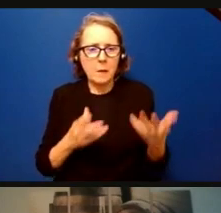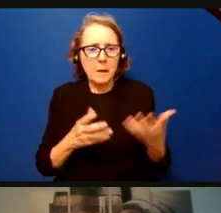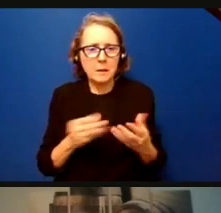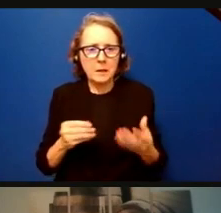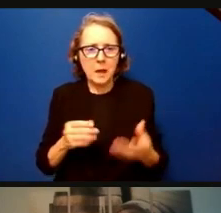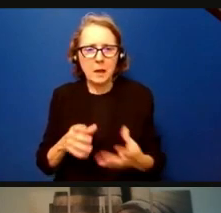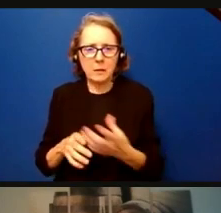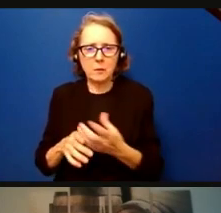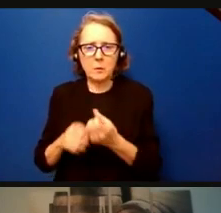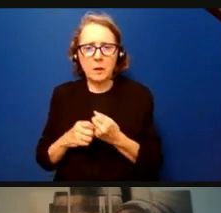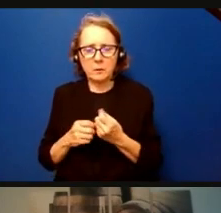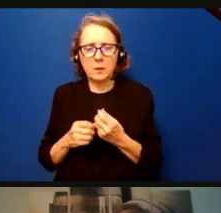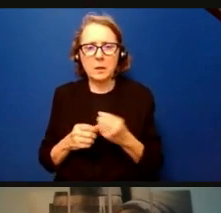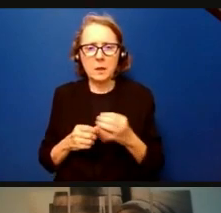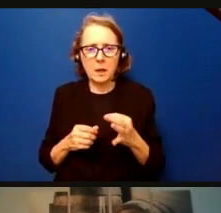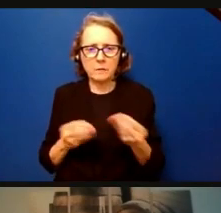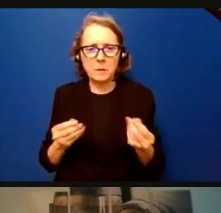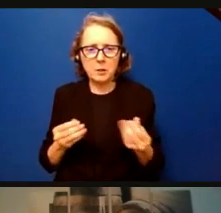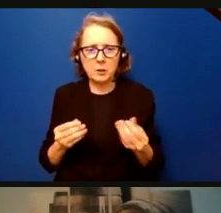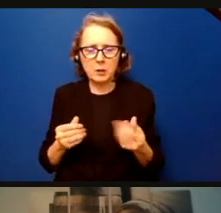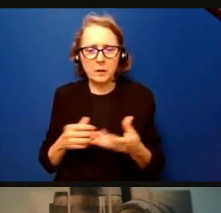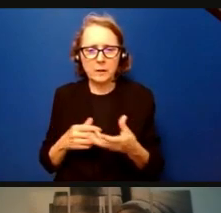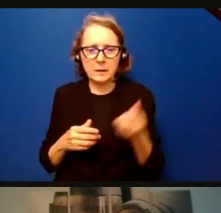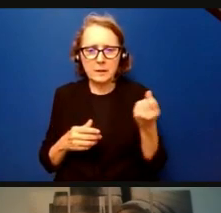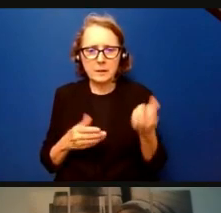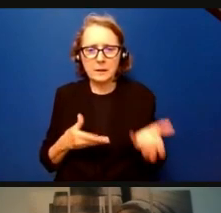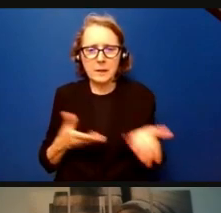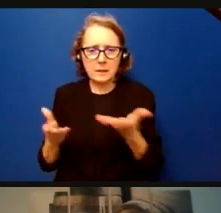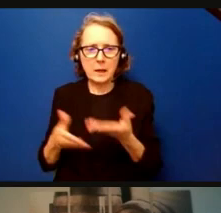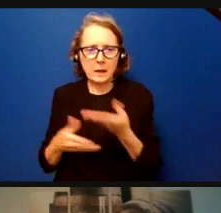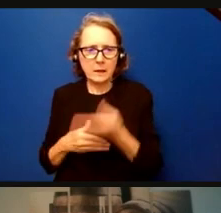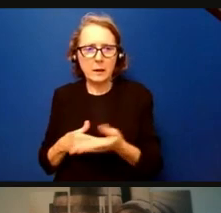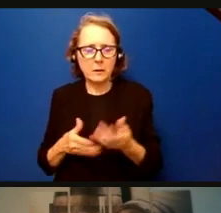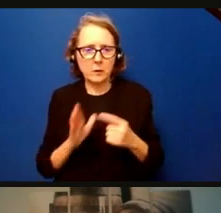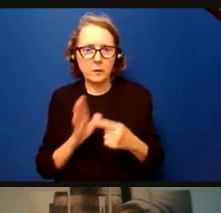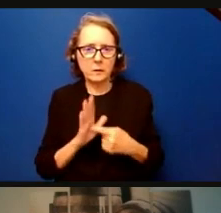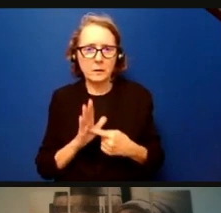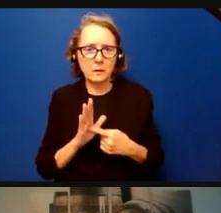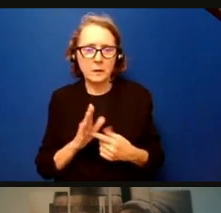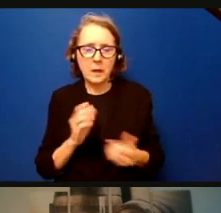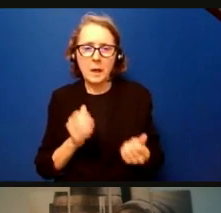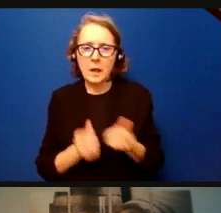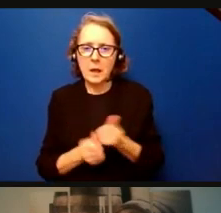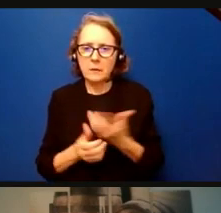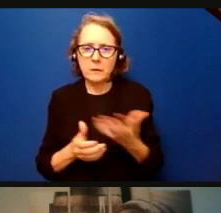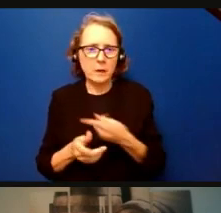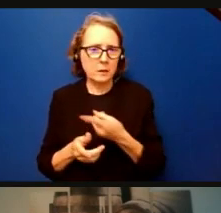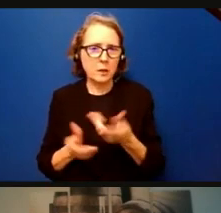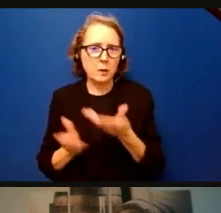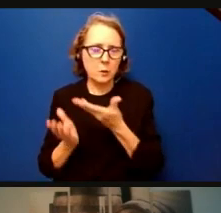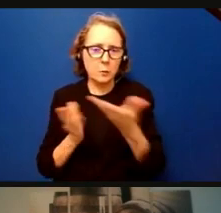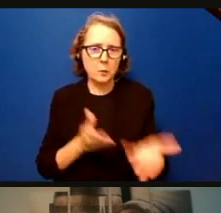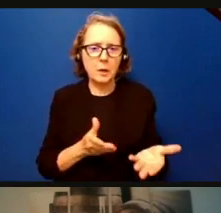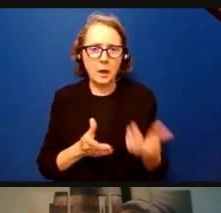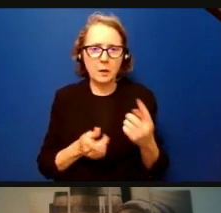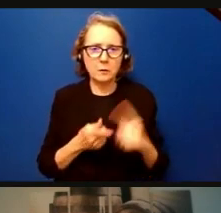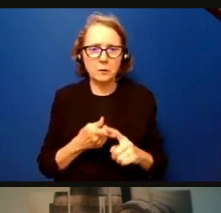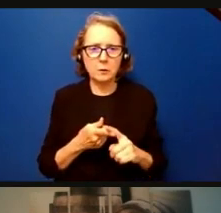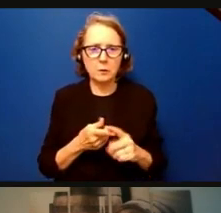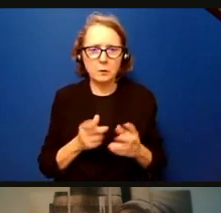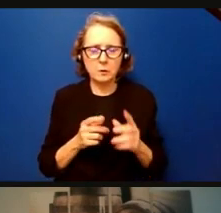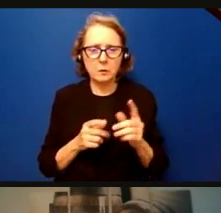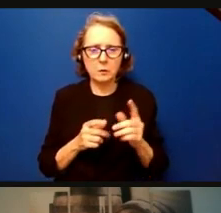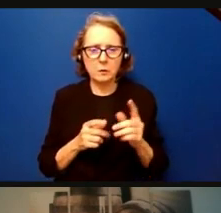recovery of material that's taken there. So just as an example, all the material that you take out to the transfer